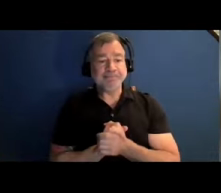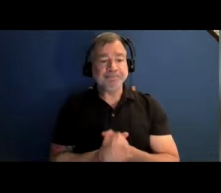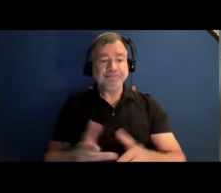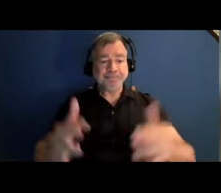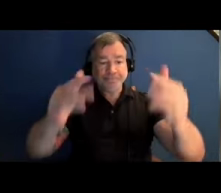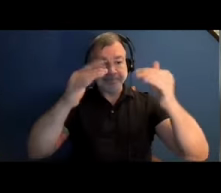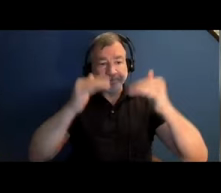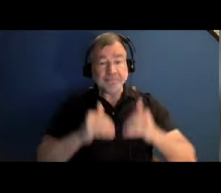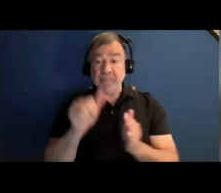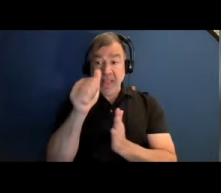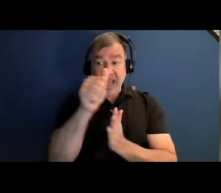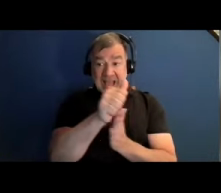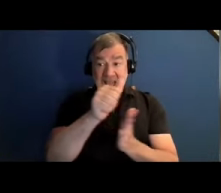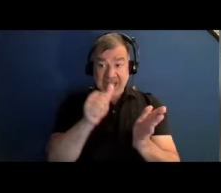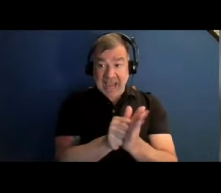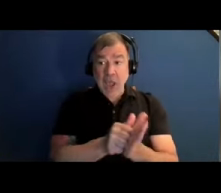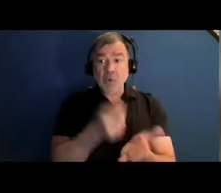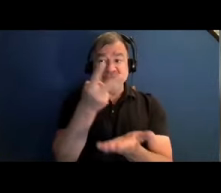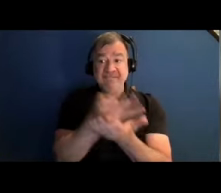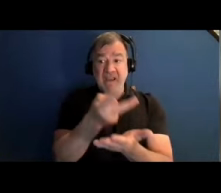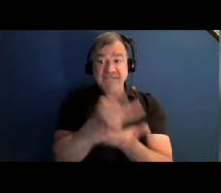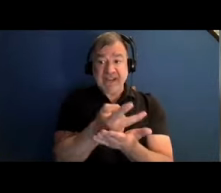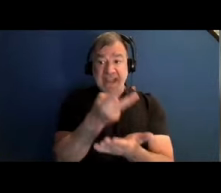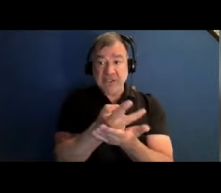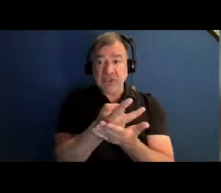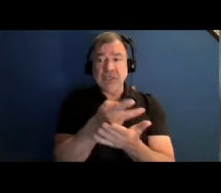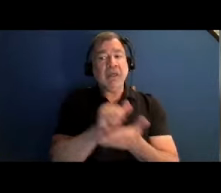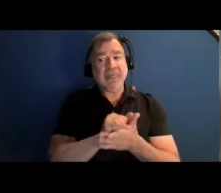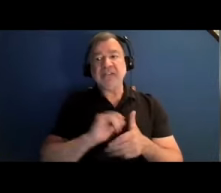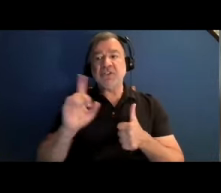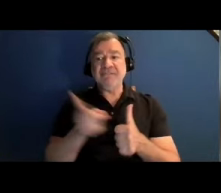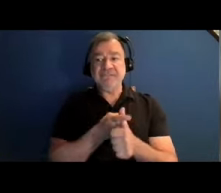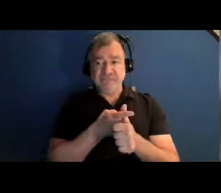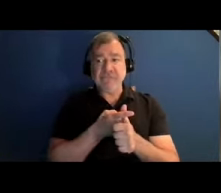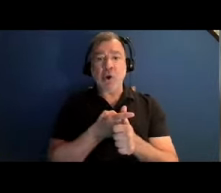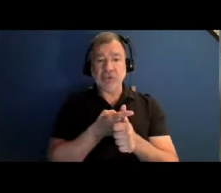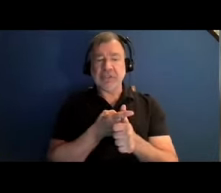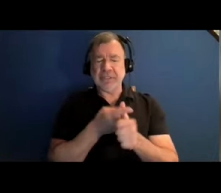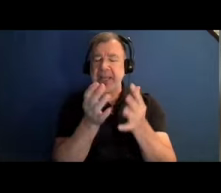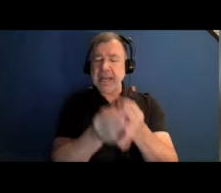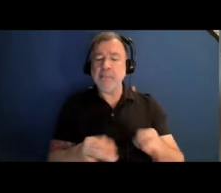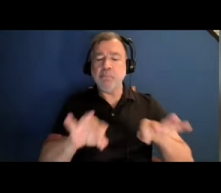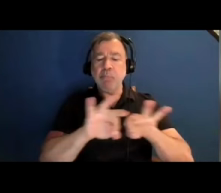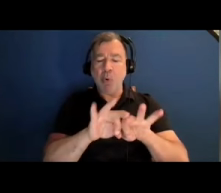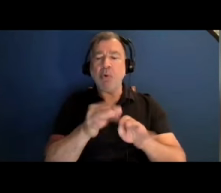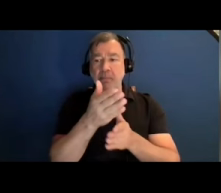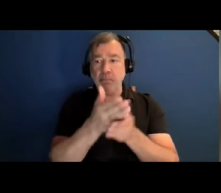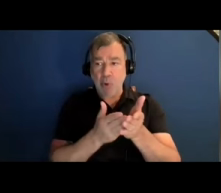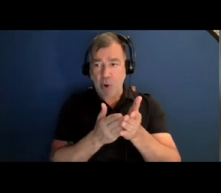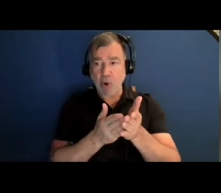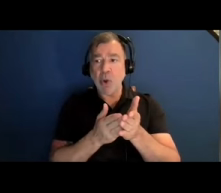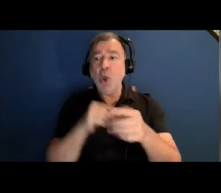Account verification is one of the first aspects of opening an account with Vestwell. We can go to the next slide.